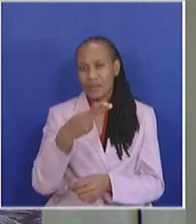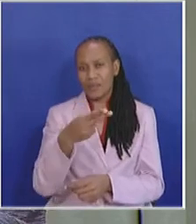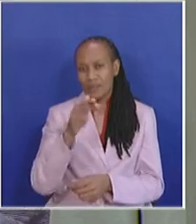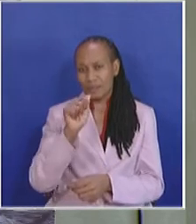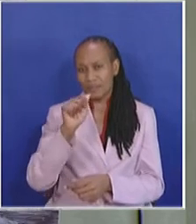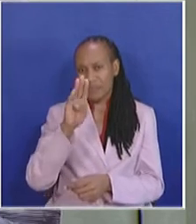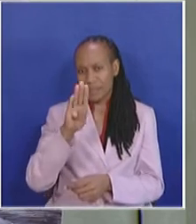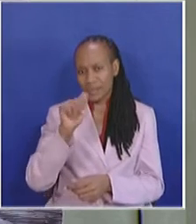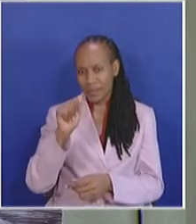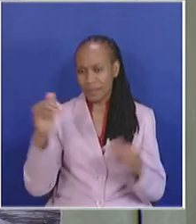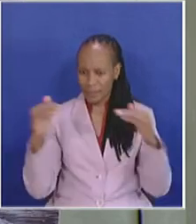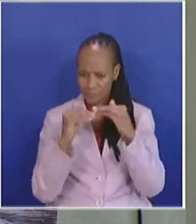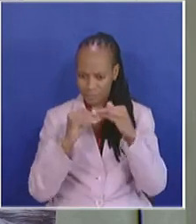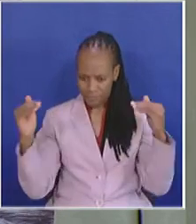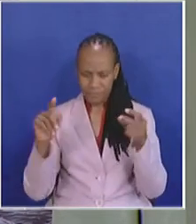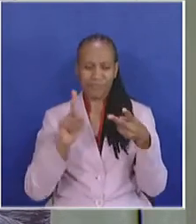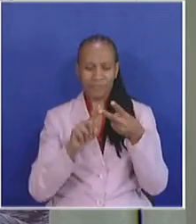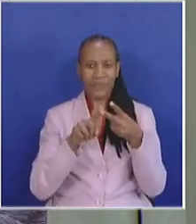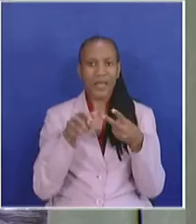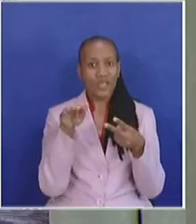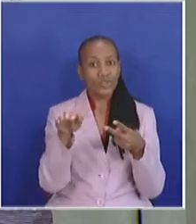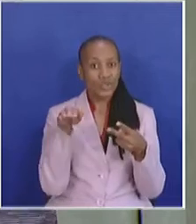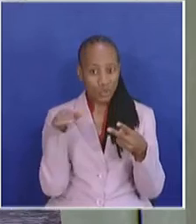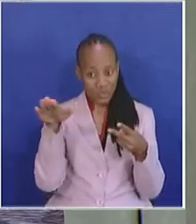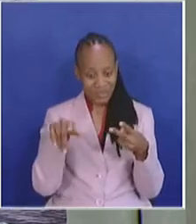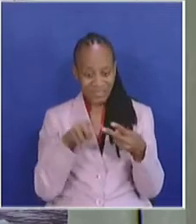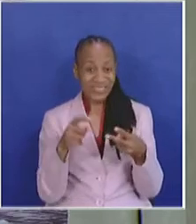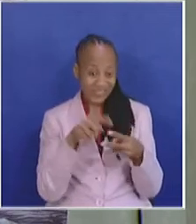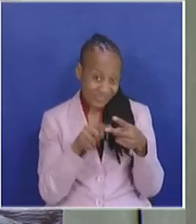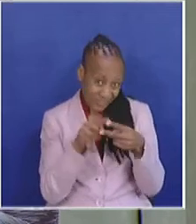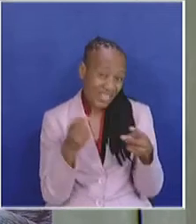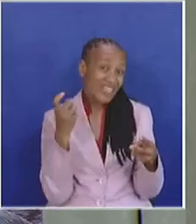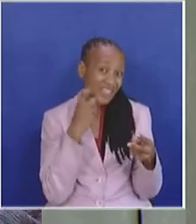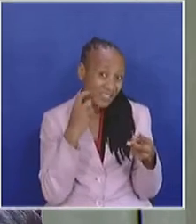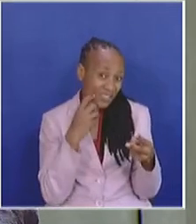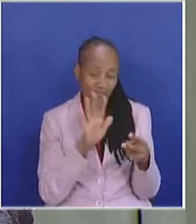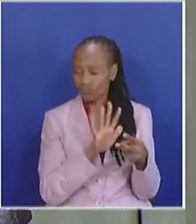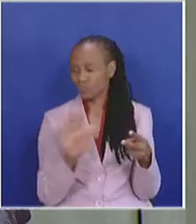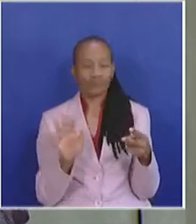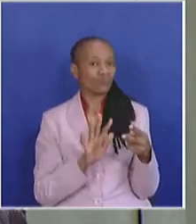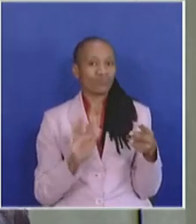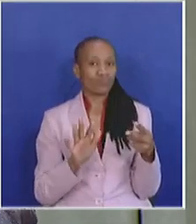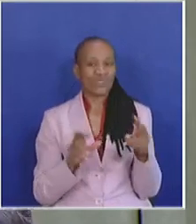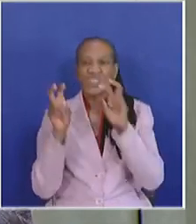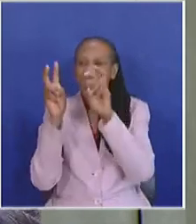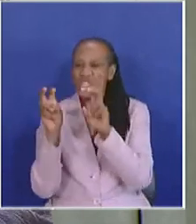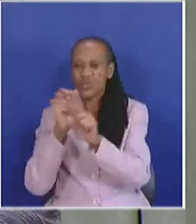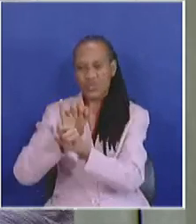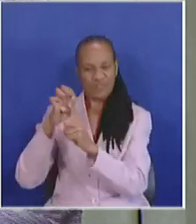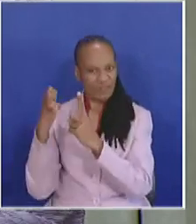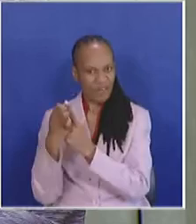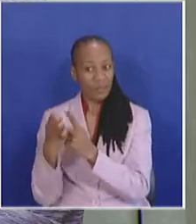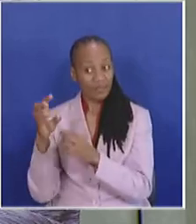Zululand, we are not talking about an easy road to build. So the issues of the environment are also